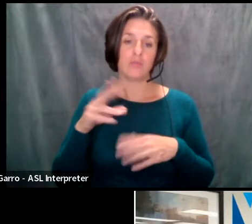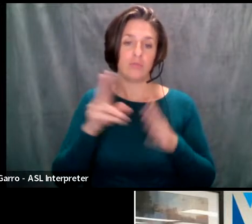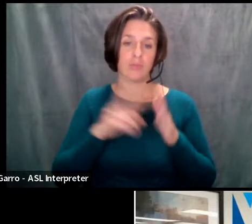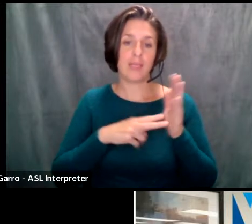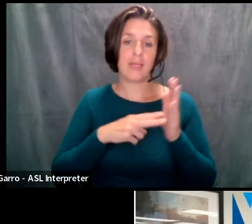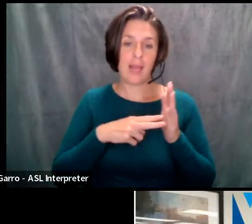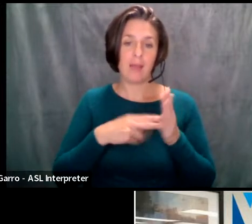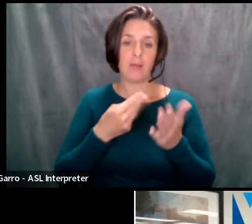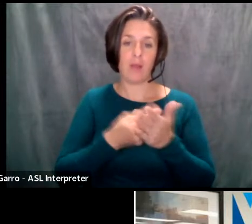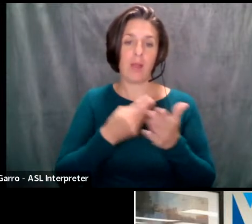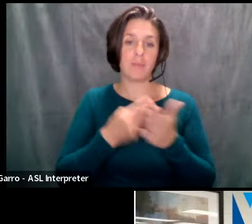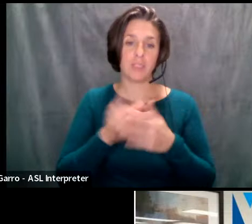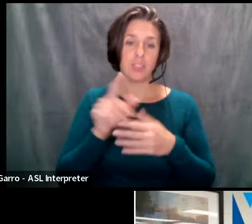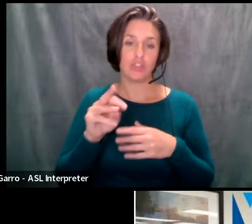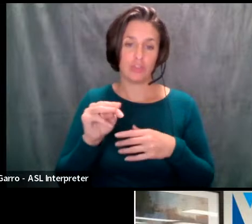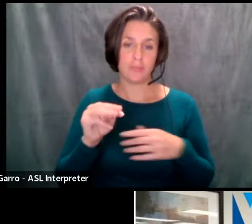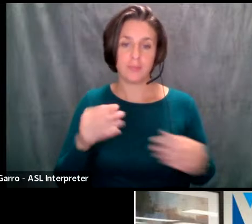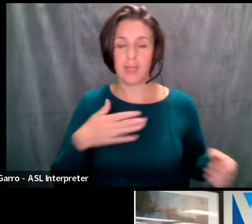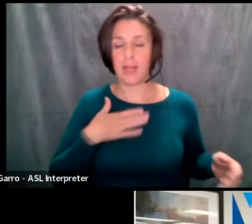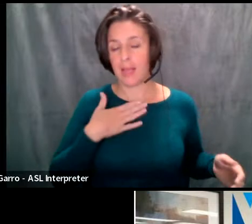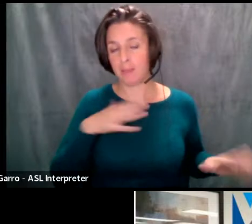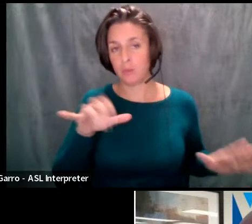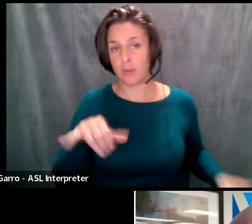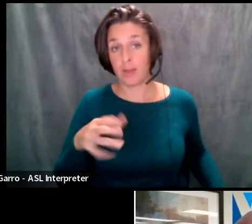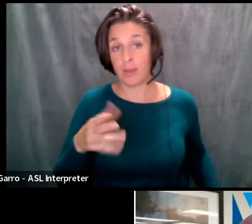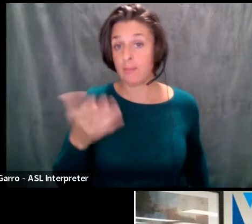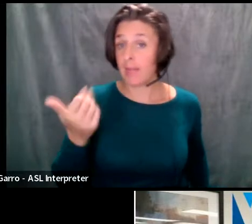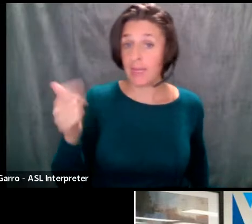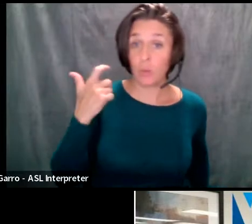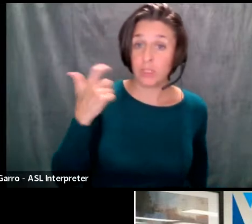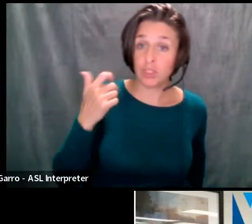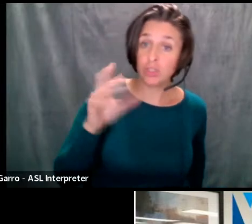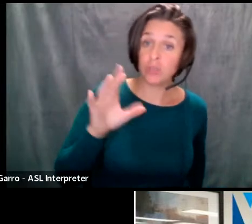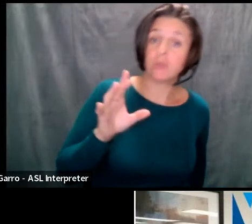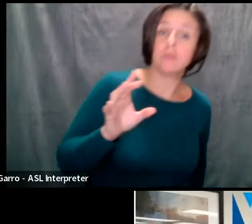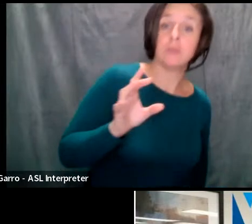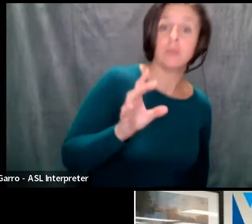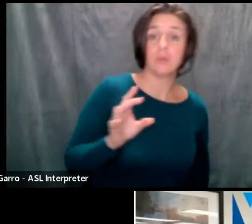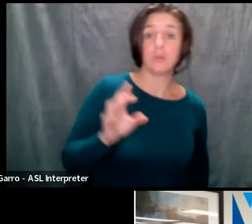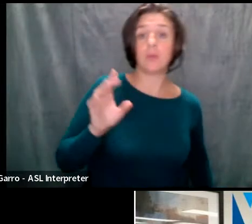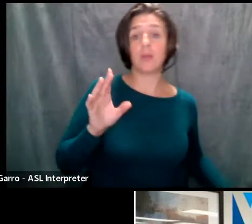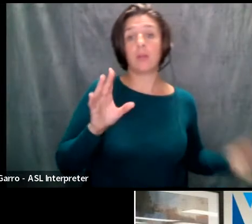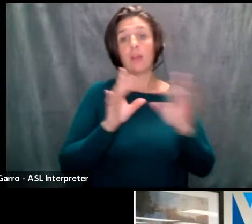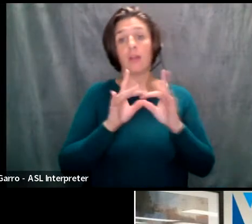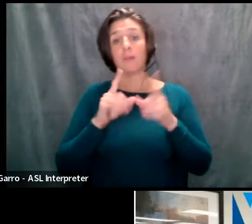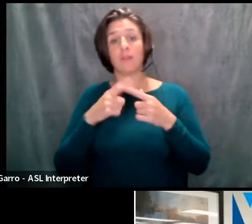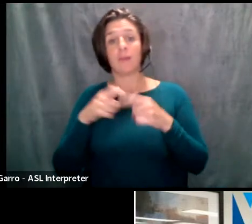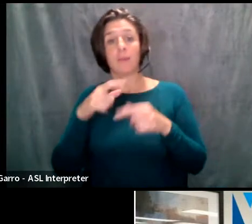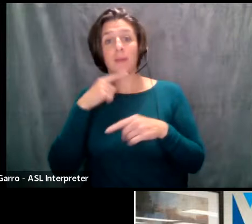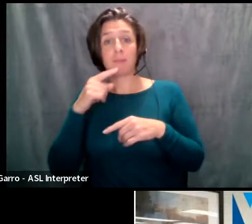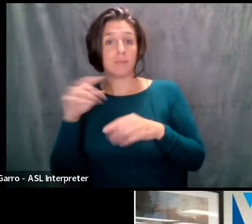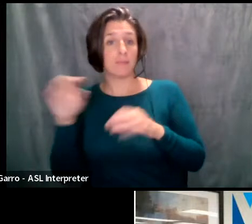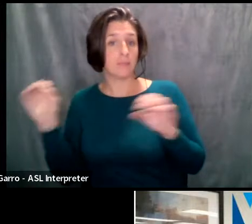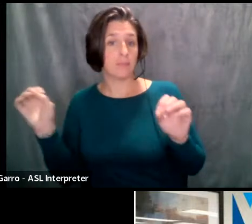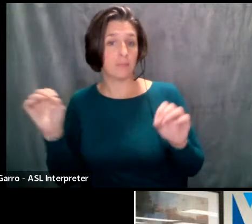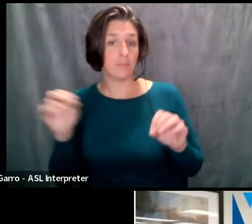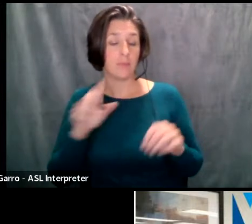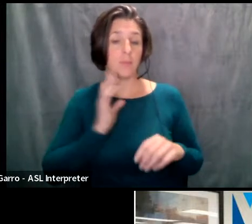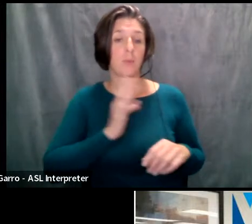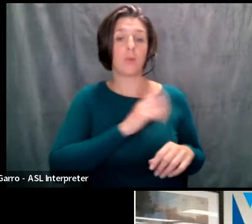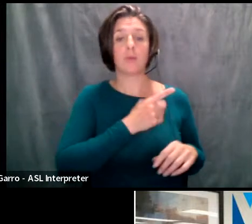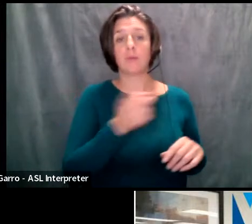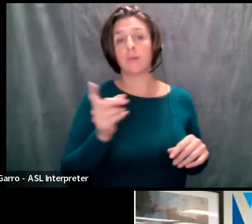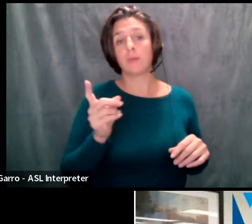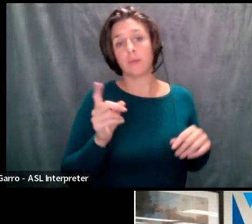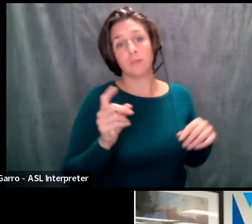that. Okay. Any questions or comments from the public? There are none. Questions or comments from the board?